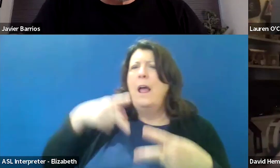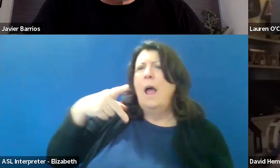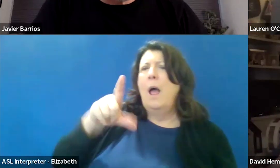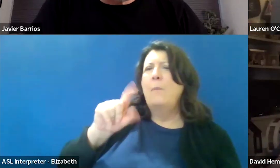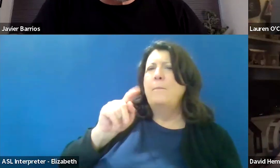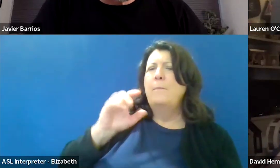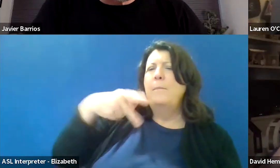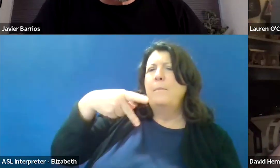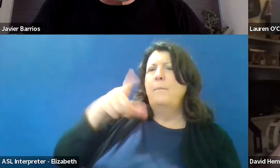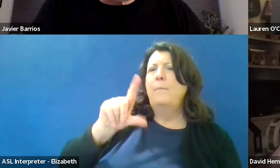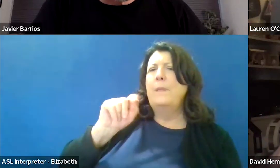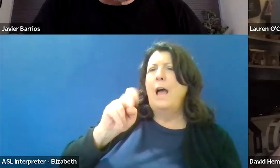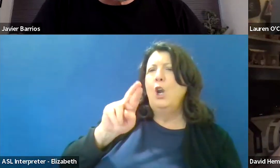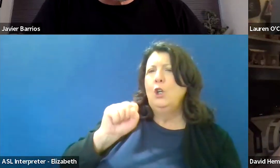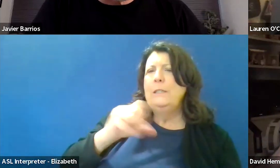I just started playing with